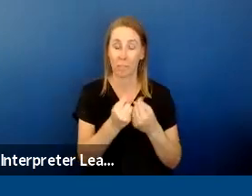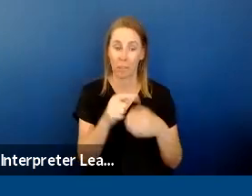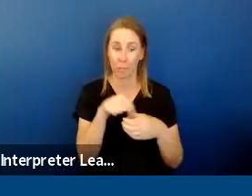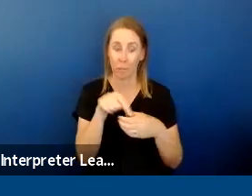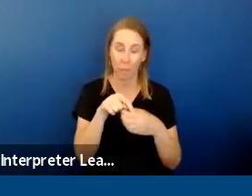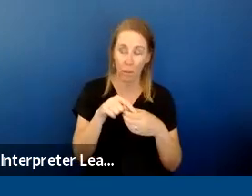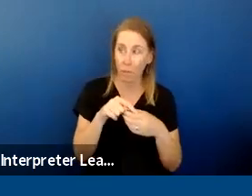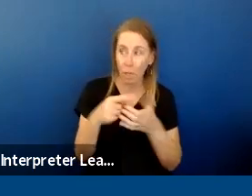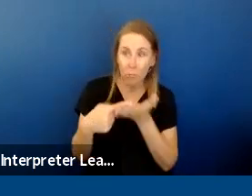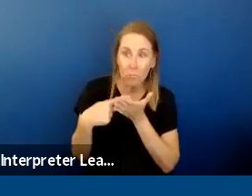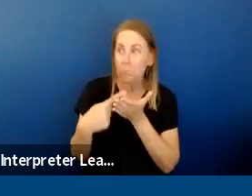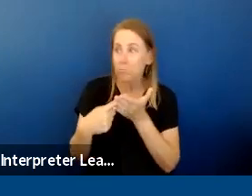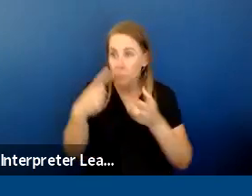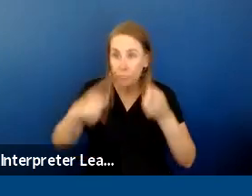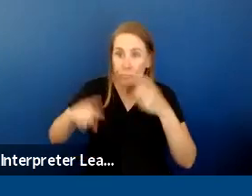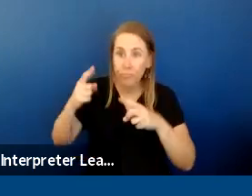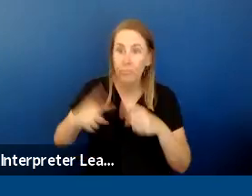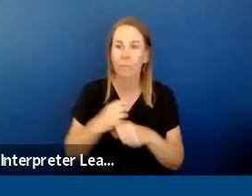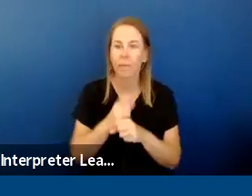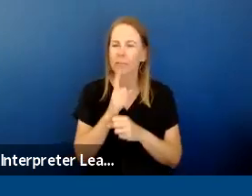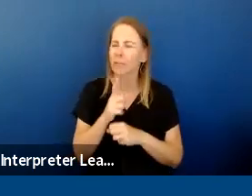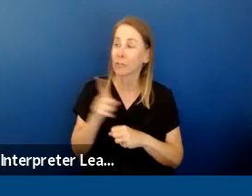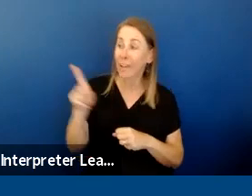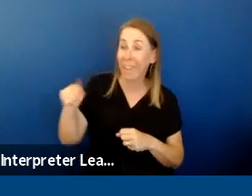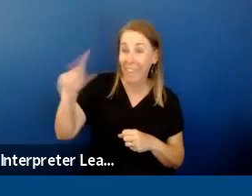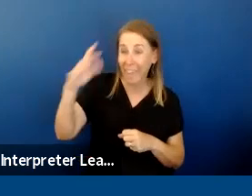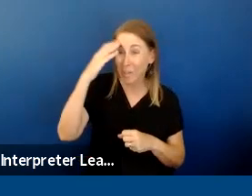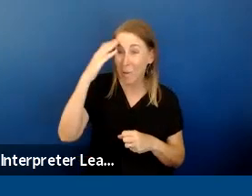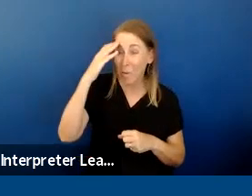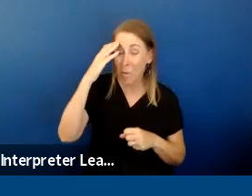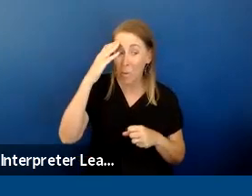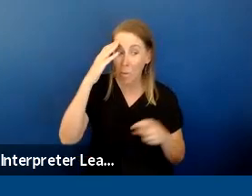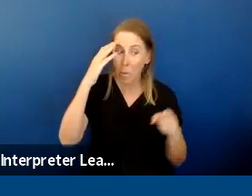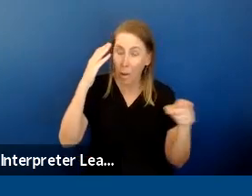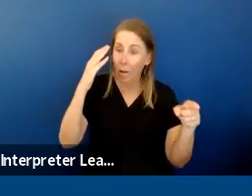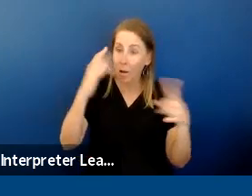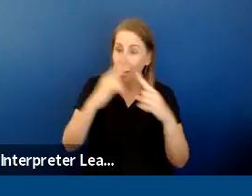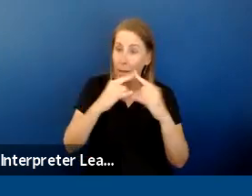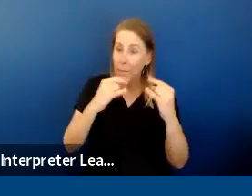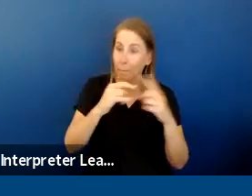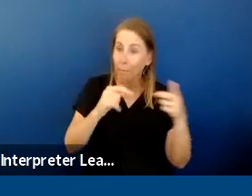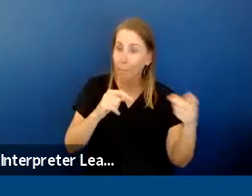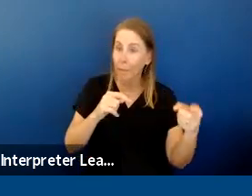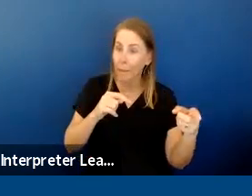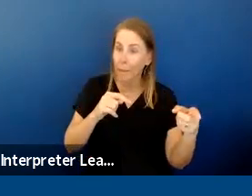Empire. How would campers and camp counselors be evacuated?